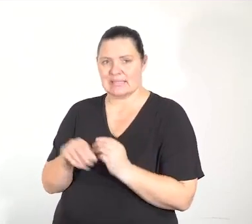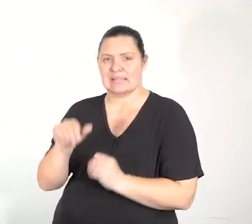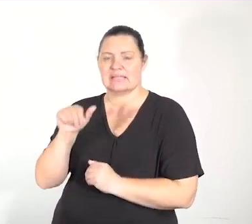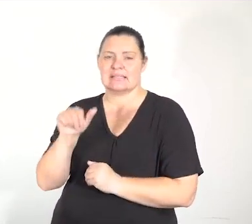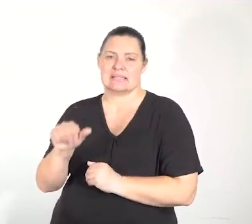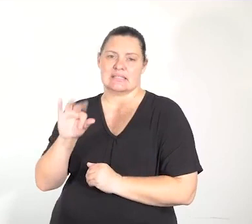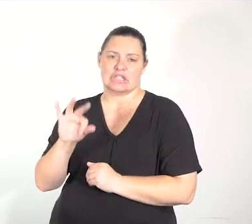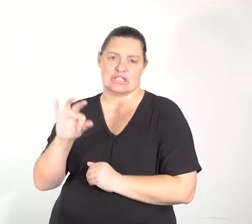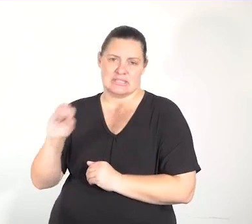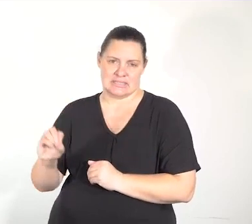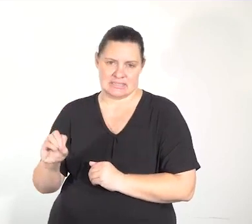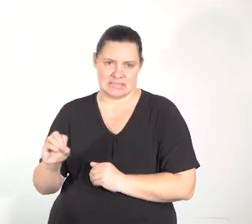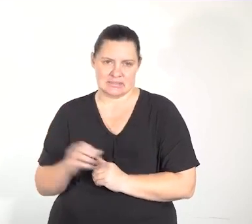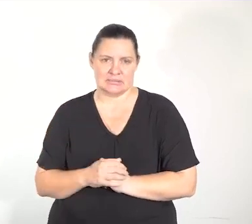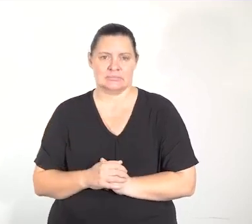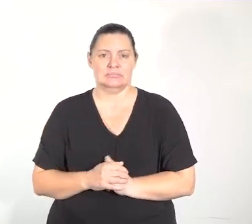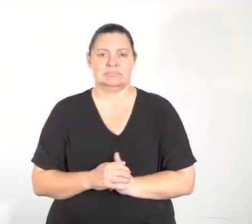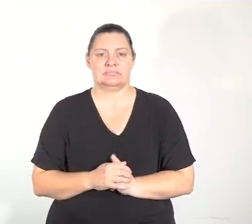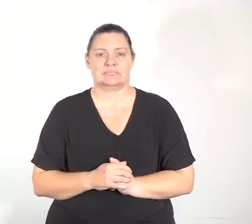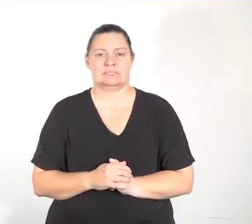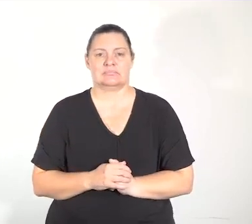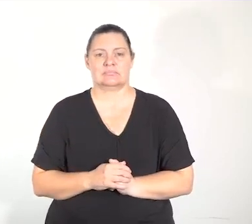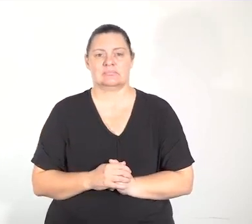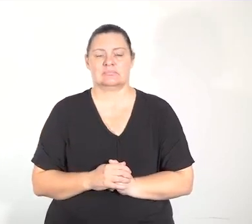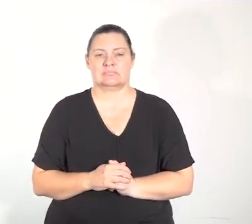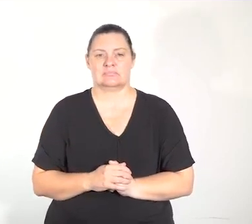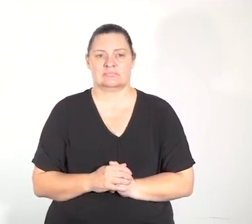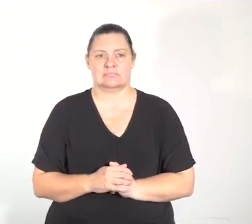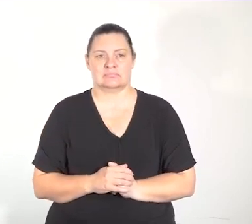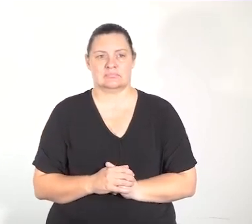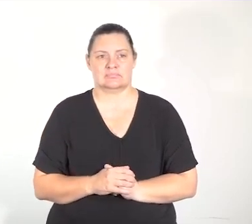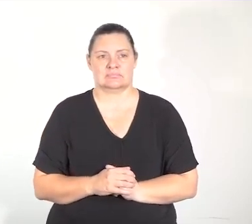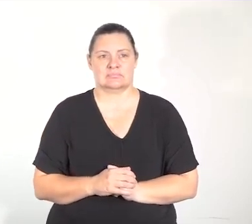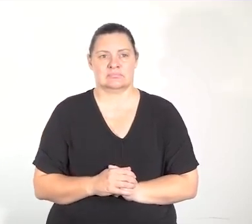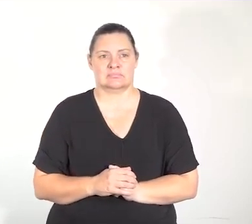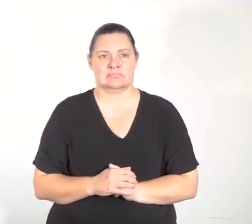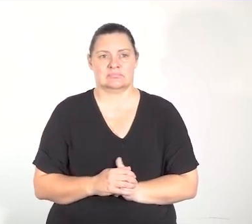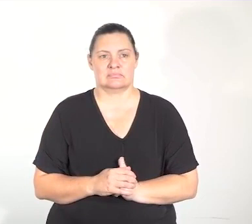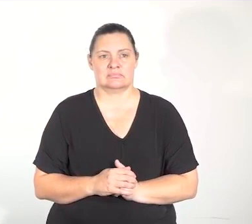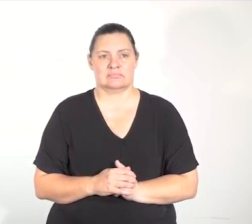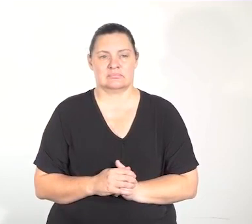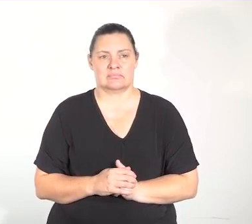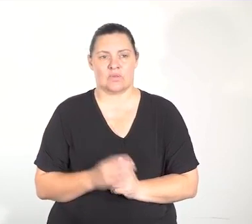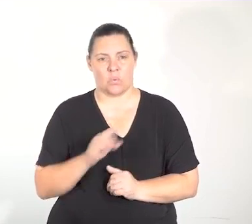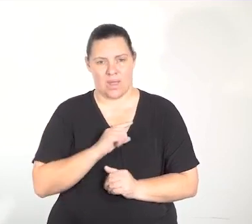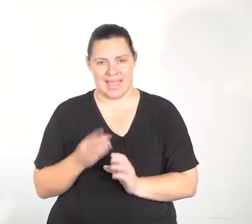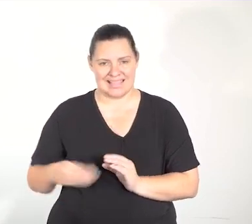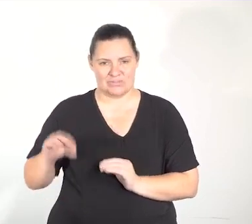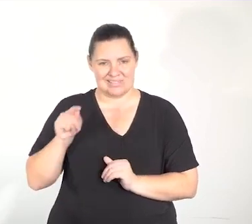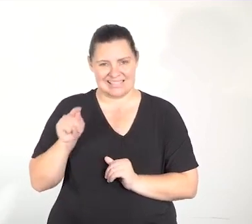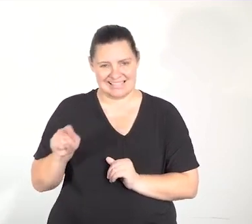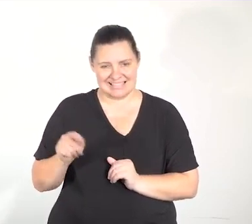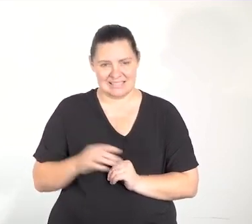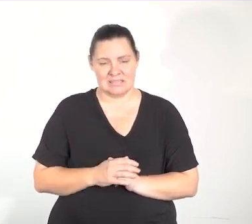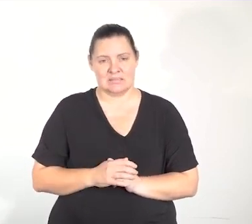had in the bank, and we are going to add the total amount of money that she